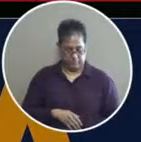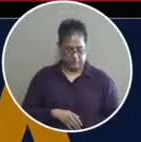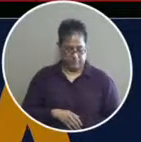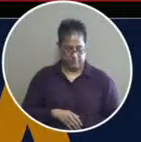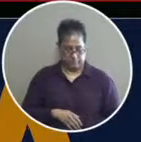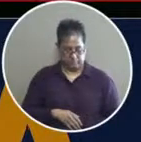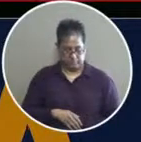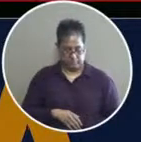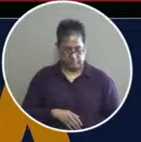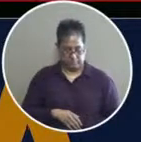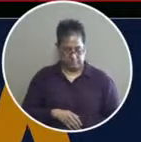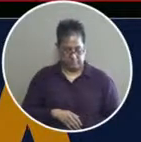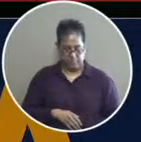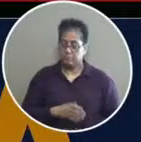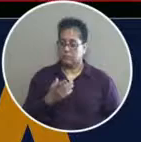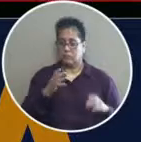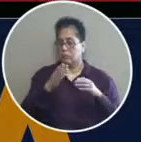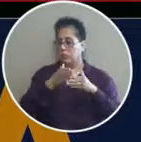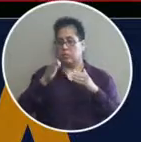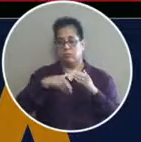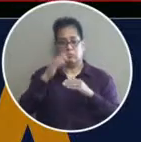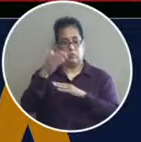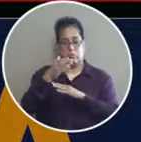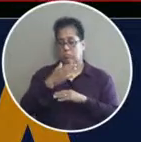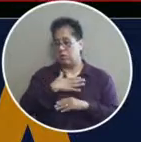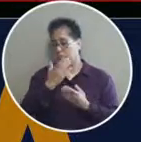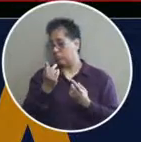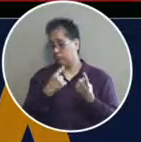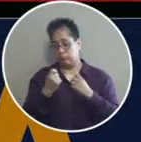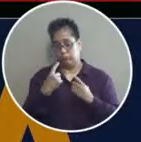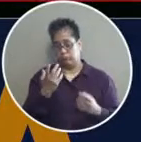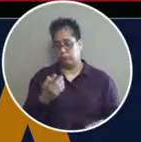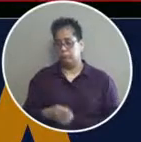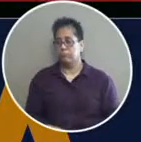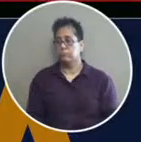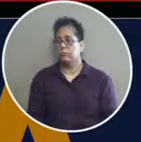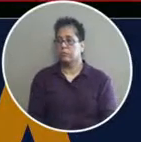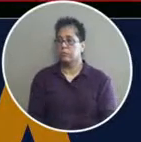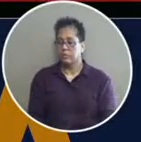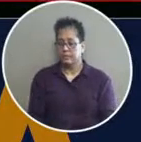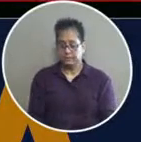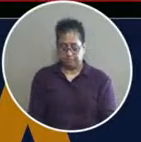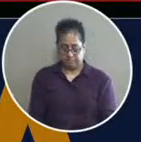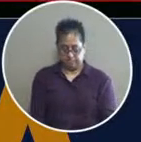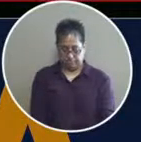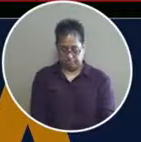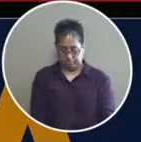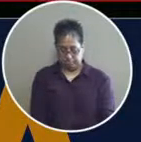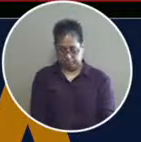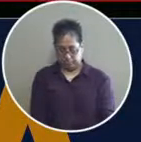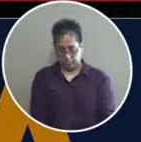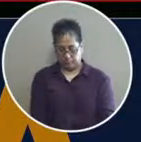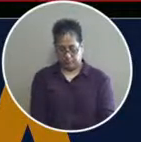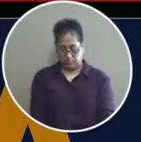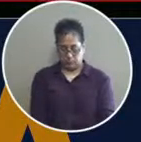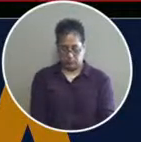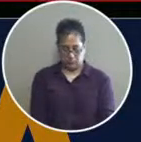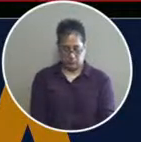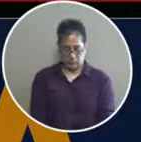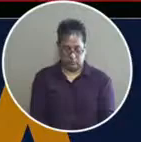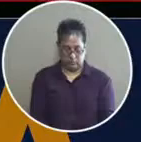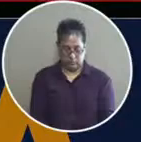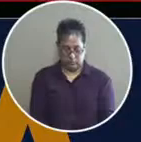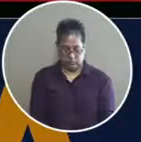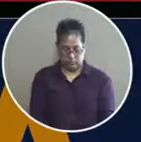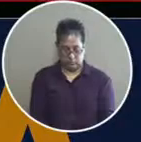Next slide. And that's the end of my presentation. I'm happy to take any questions. I understand Mayor Pro Tem wants